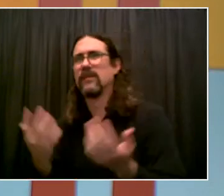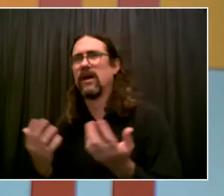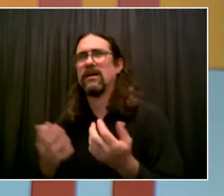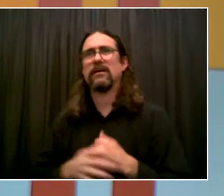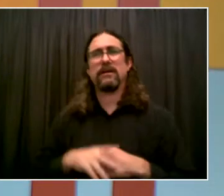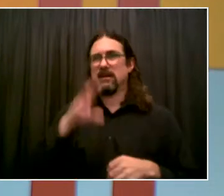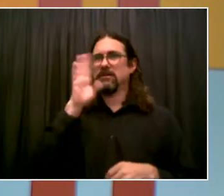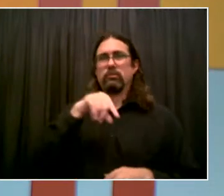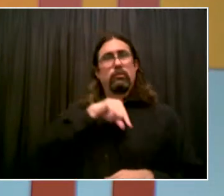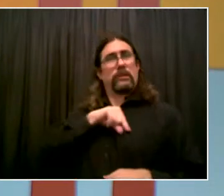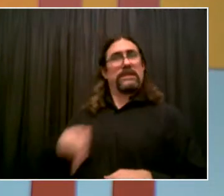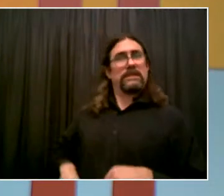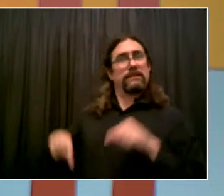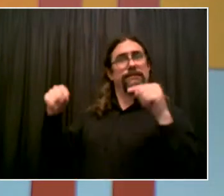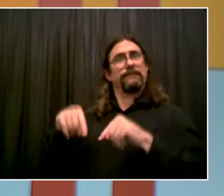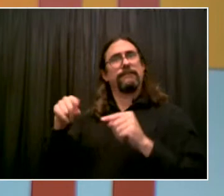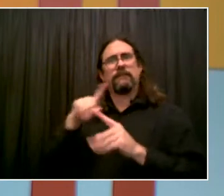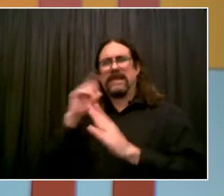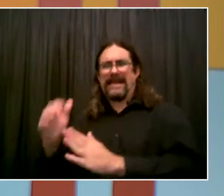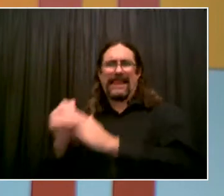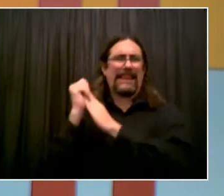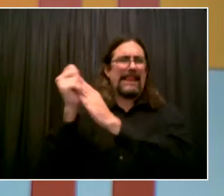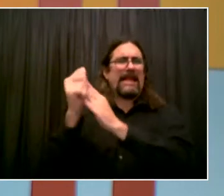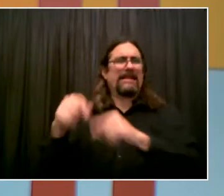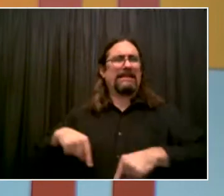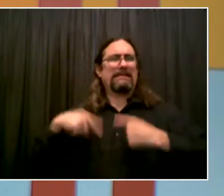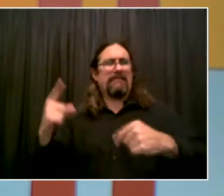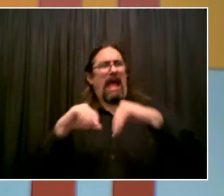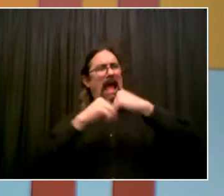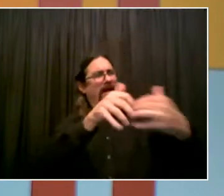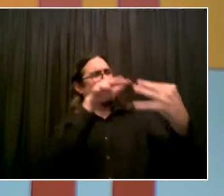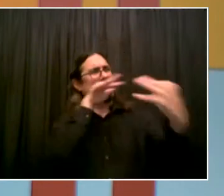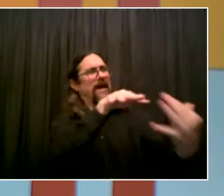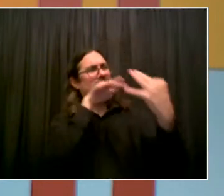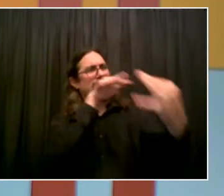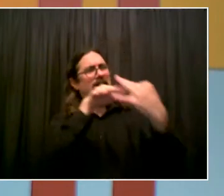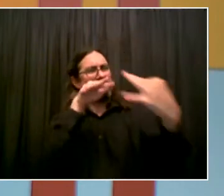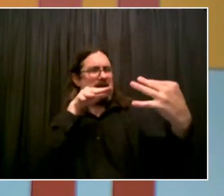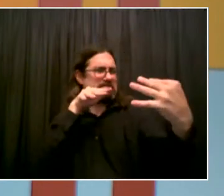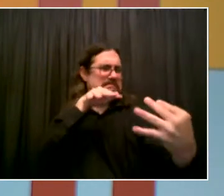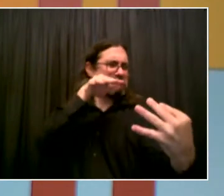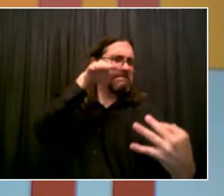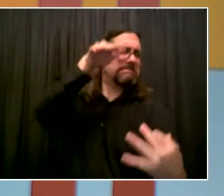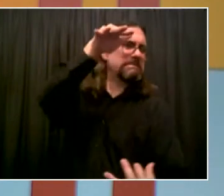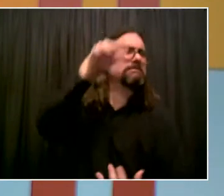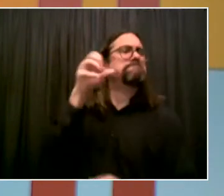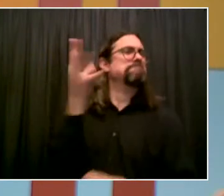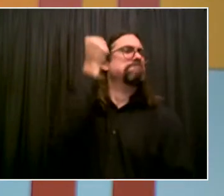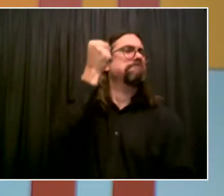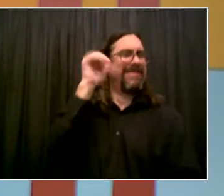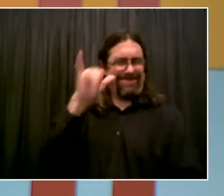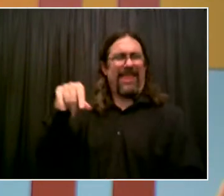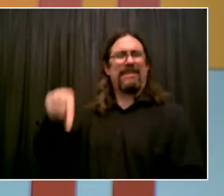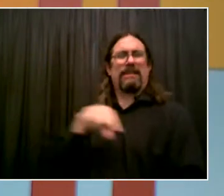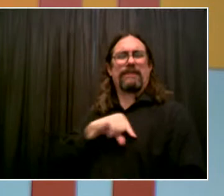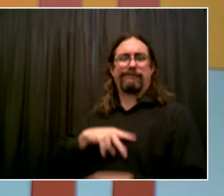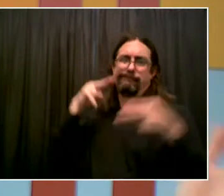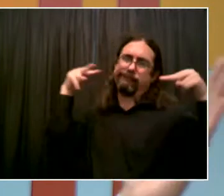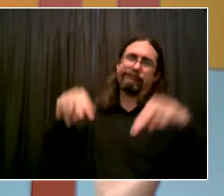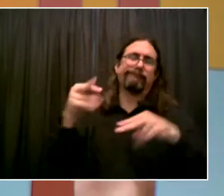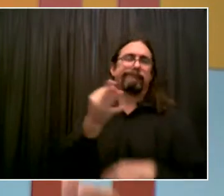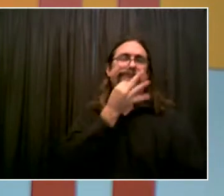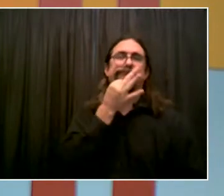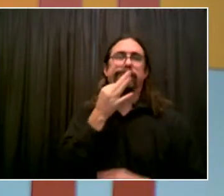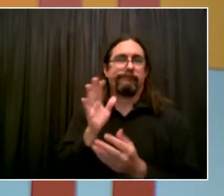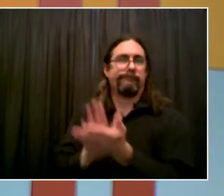President. The borough with the most fully vaccinated people. What do you guess it is, Borough President? 80%? No, what do you guess the borough